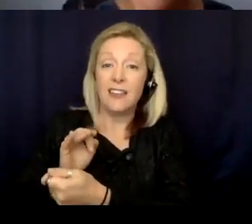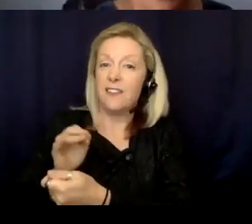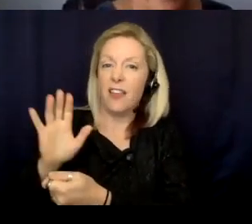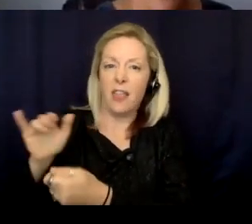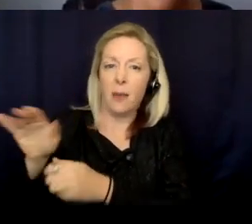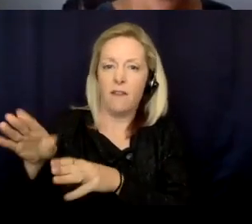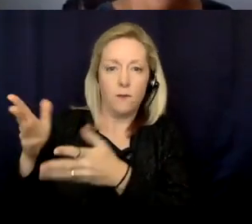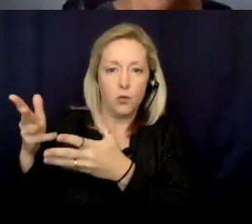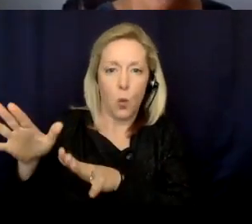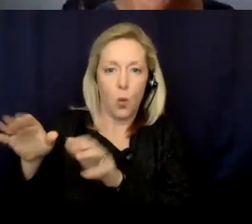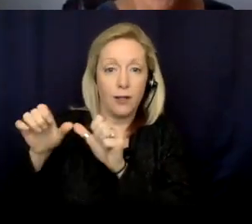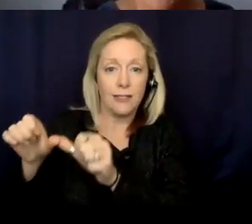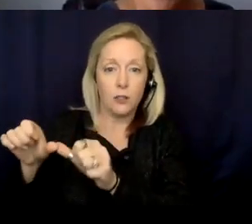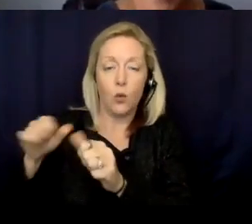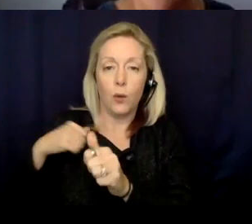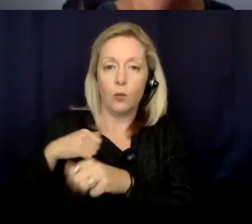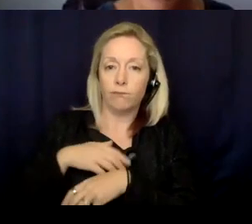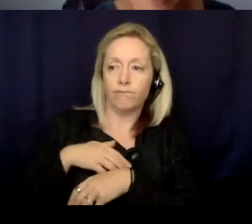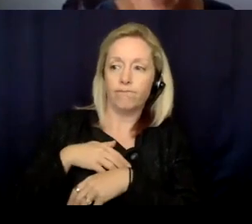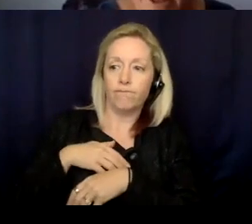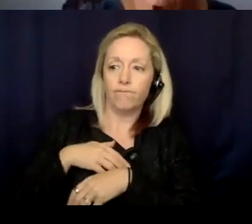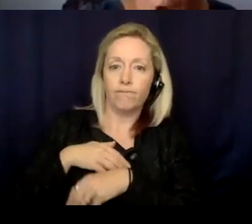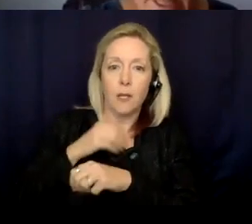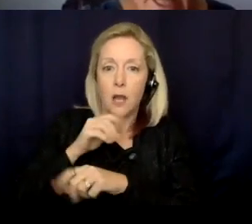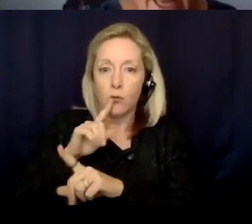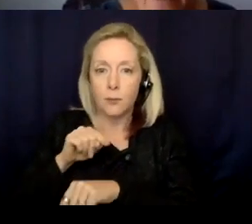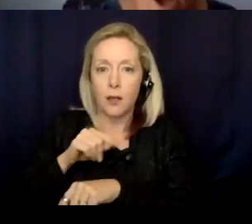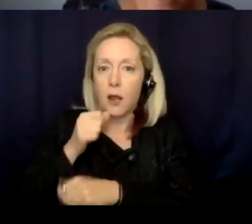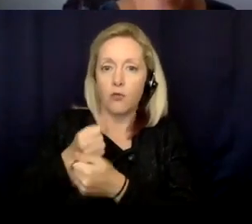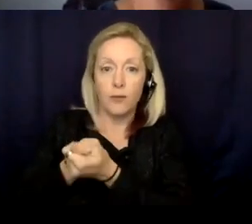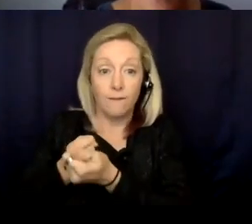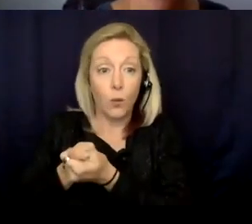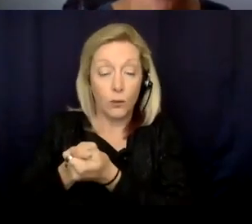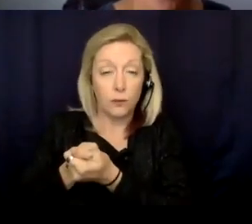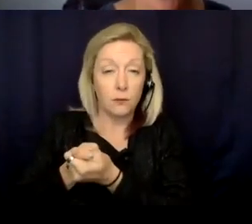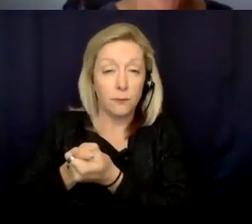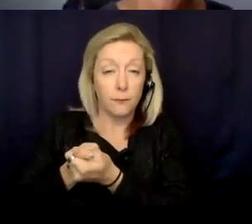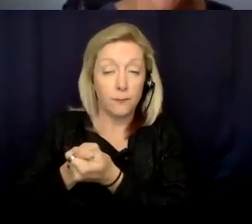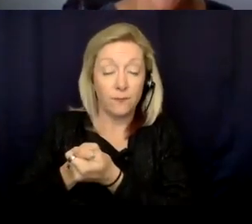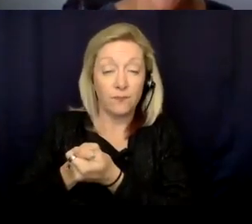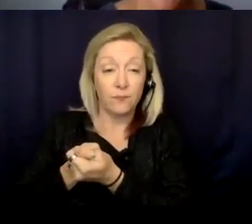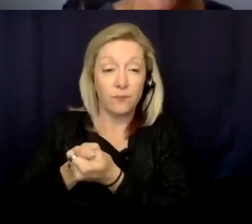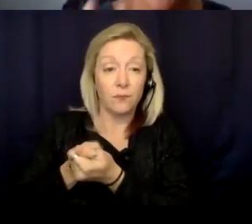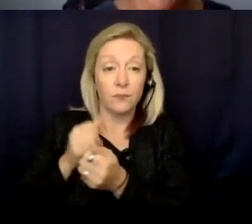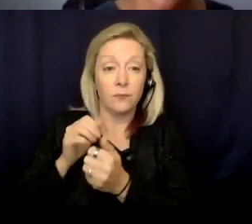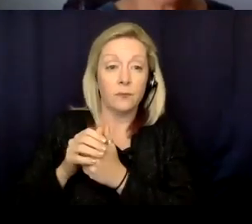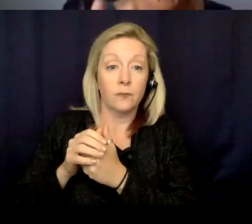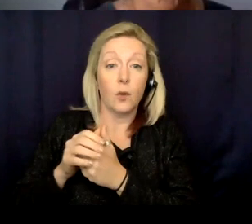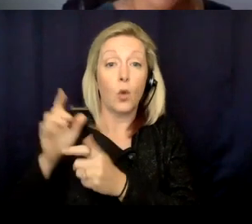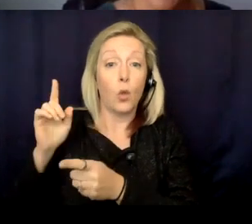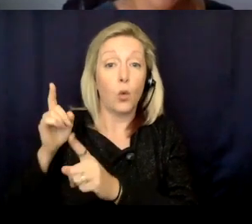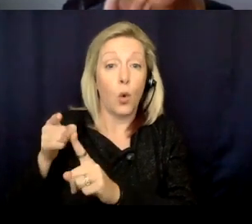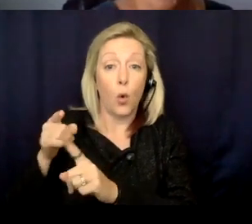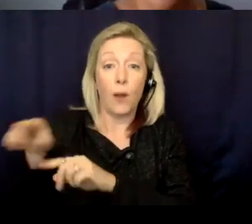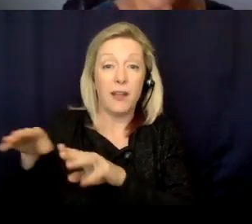to play those up. We're going to kind of not get those as much, but we're going to